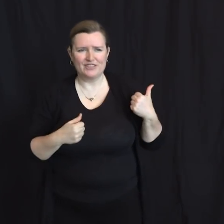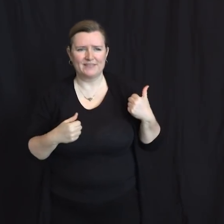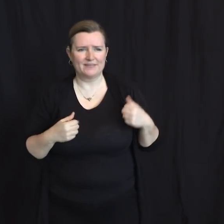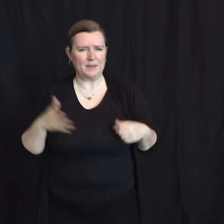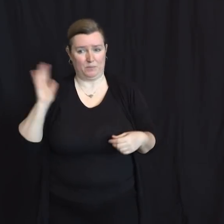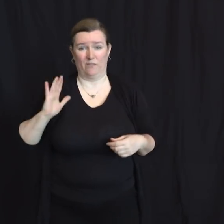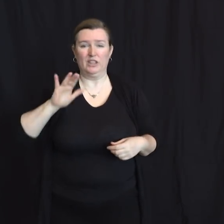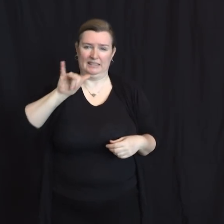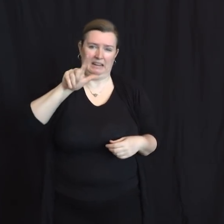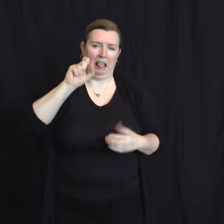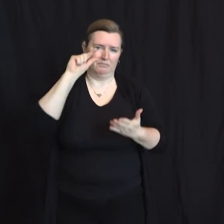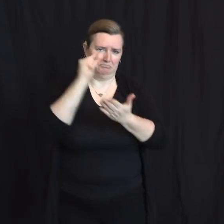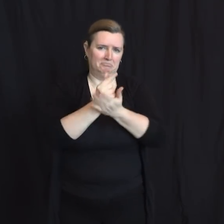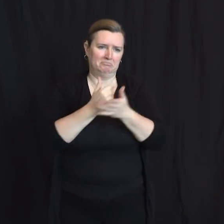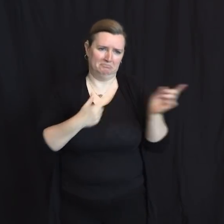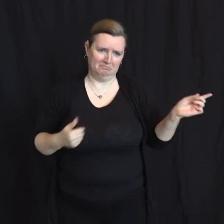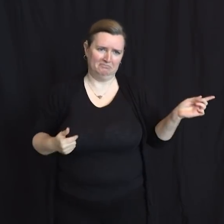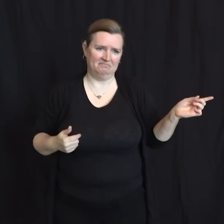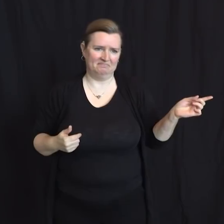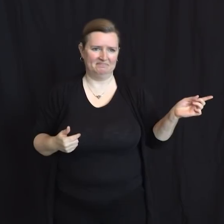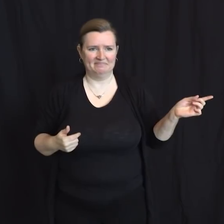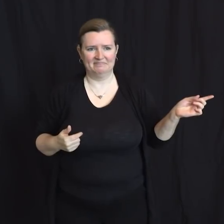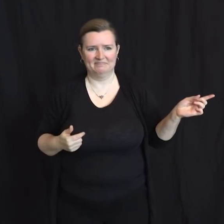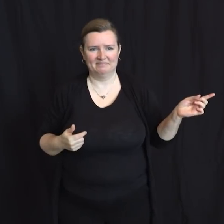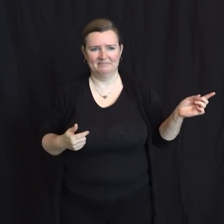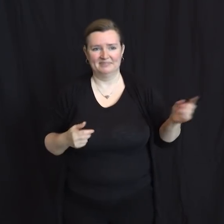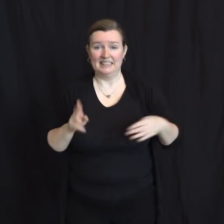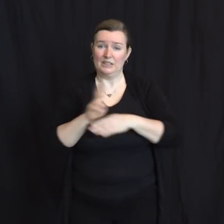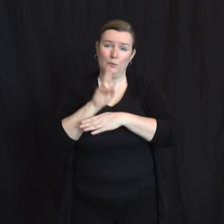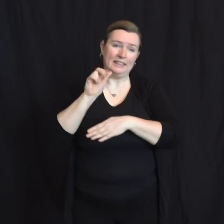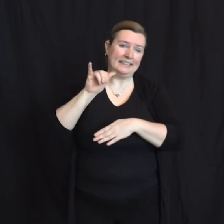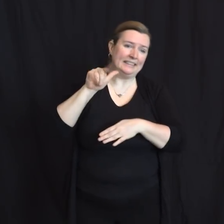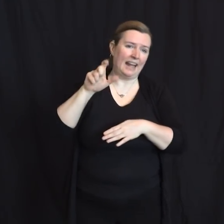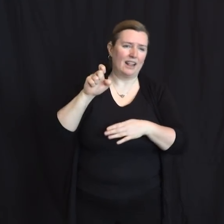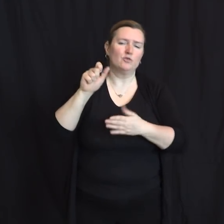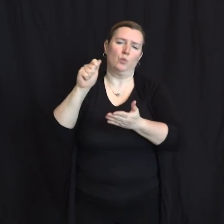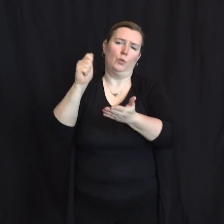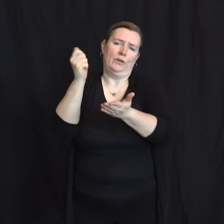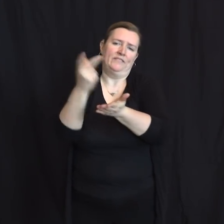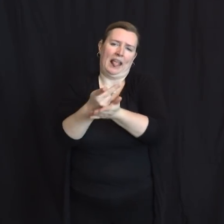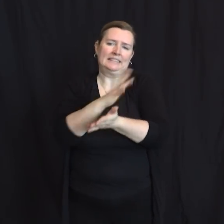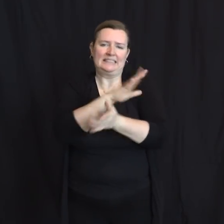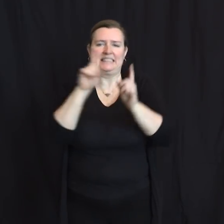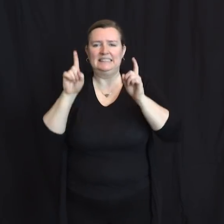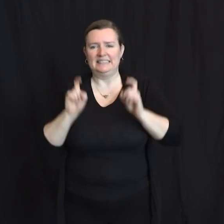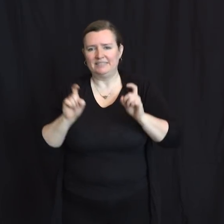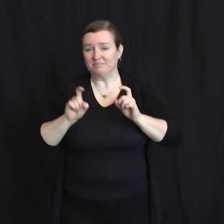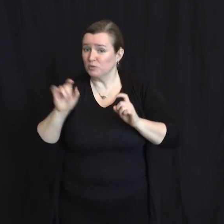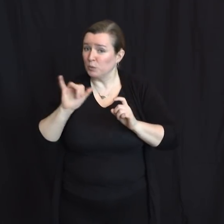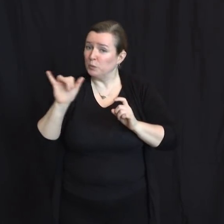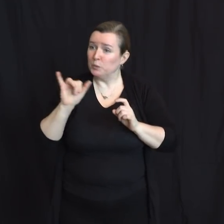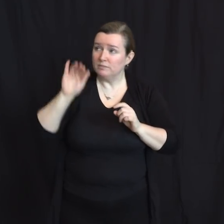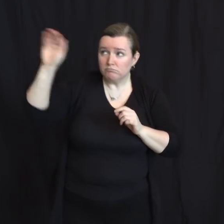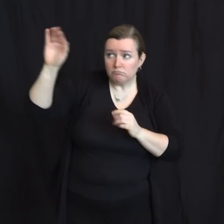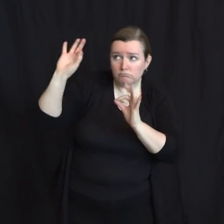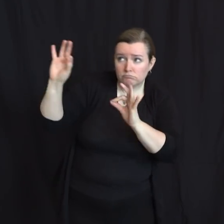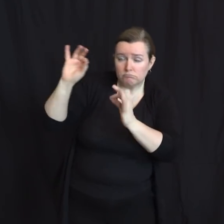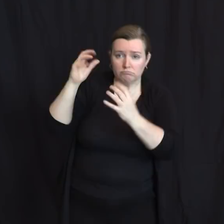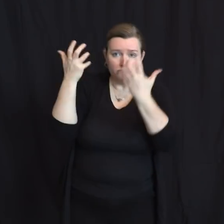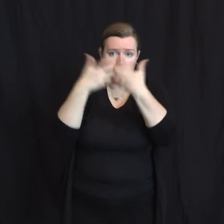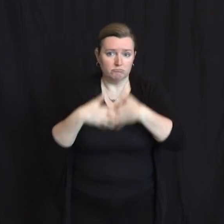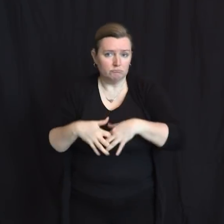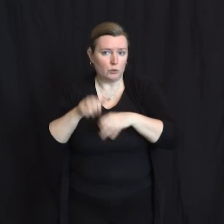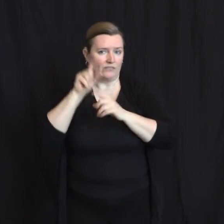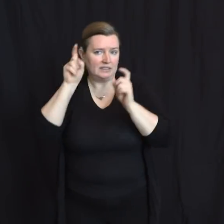that validated, but so all kidding aside, just absolutely extraordinary work. And if